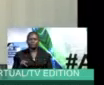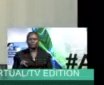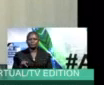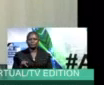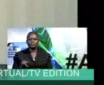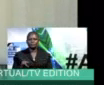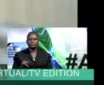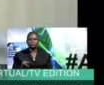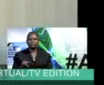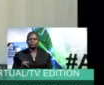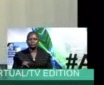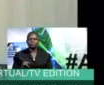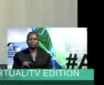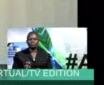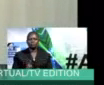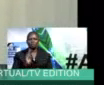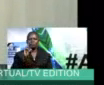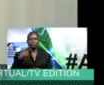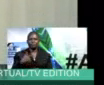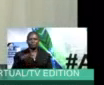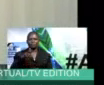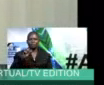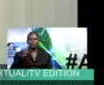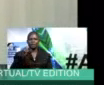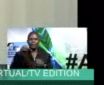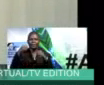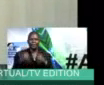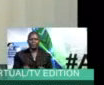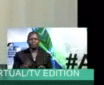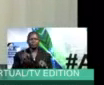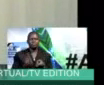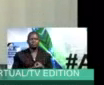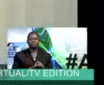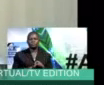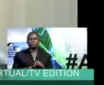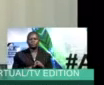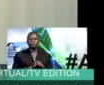providing off-grid power